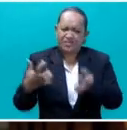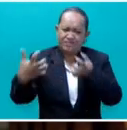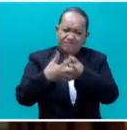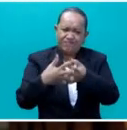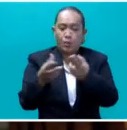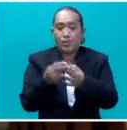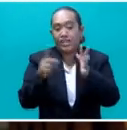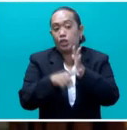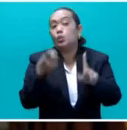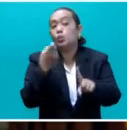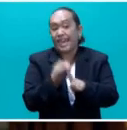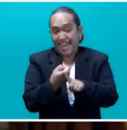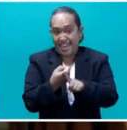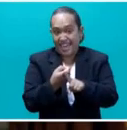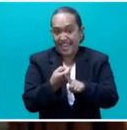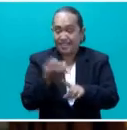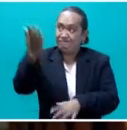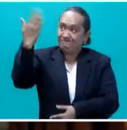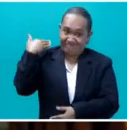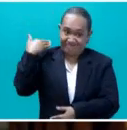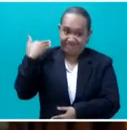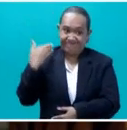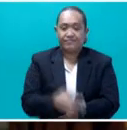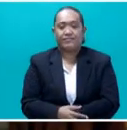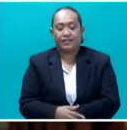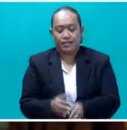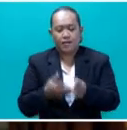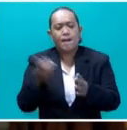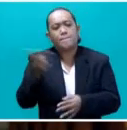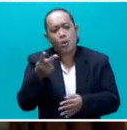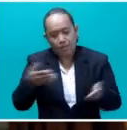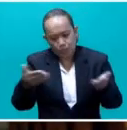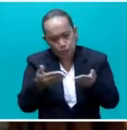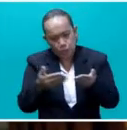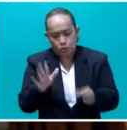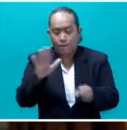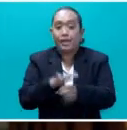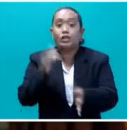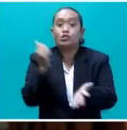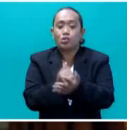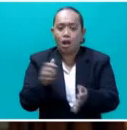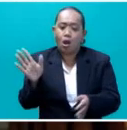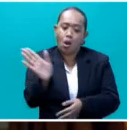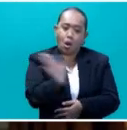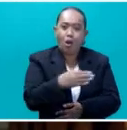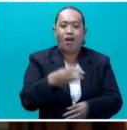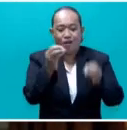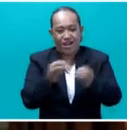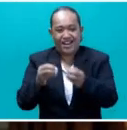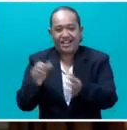Town and Country Planning Act at that time. Both legislations were introduced to ensure a well-organized planning